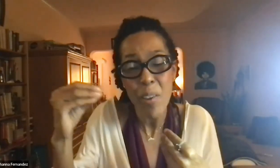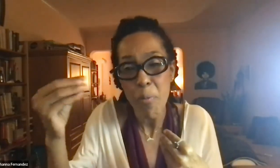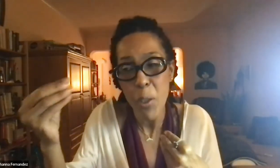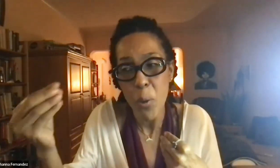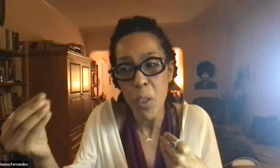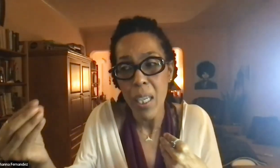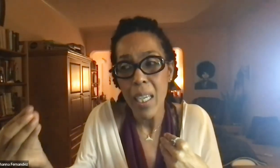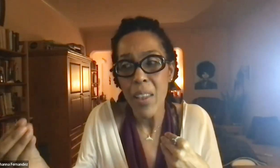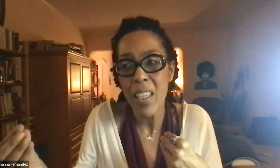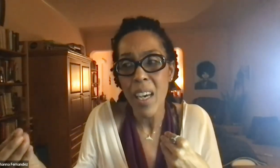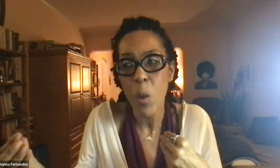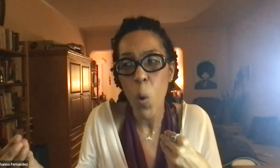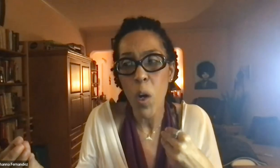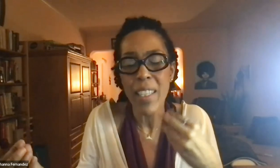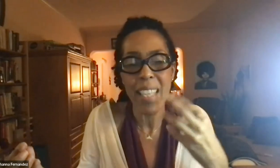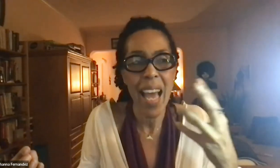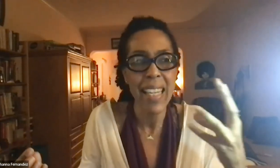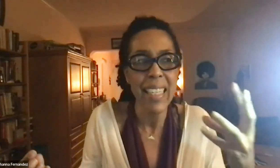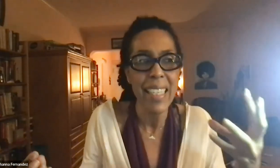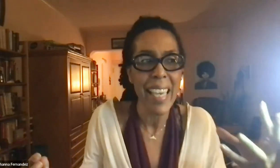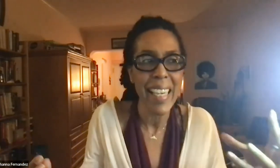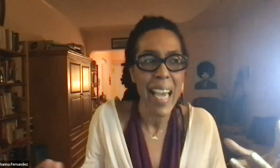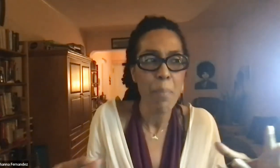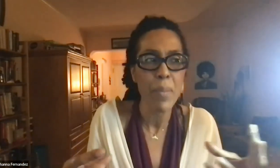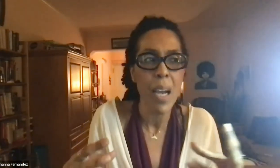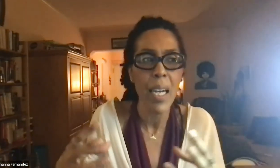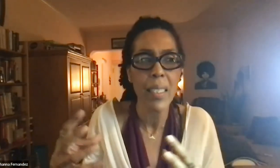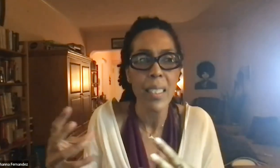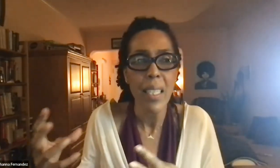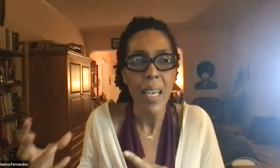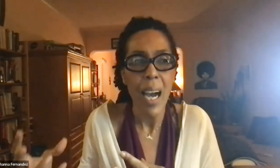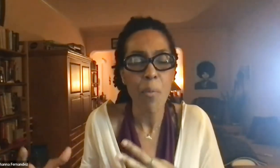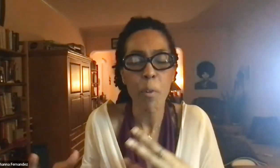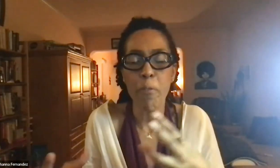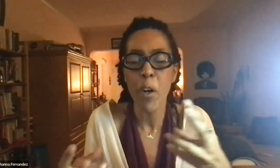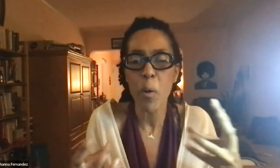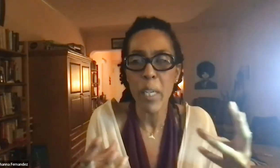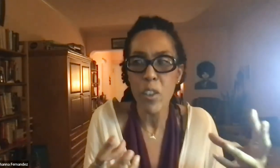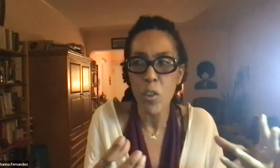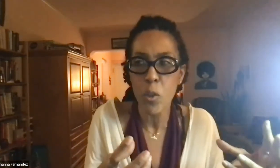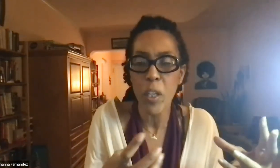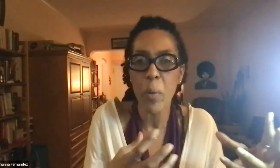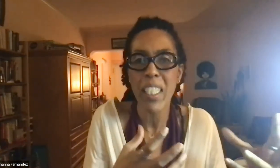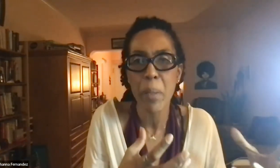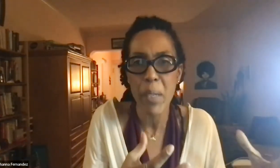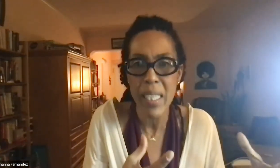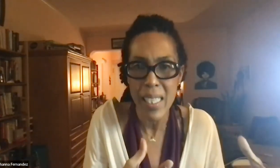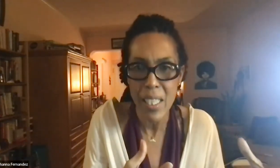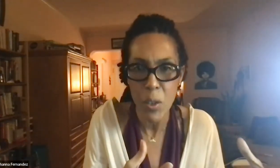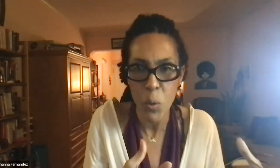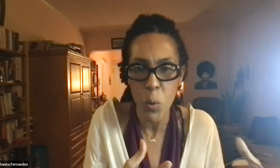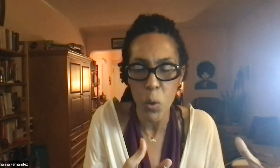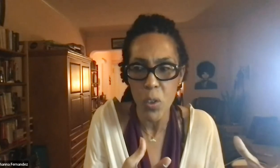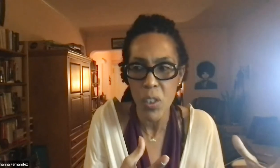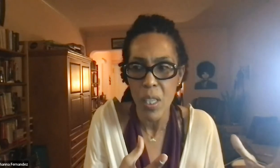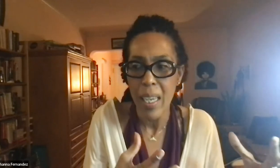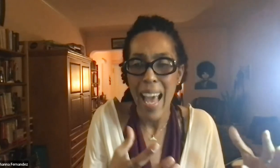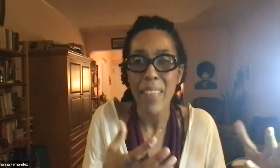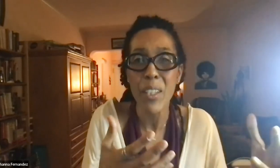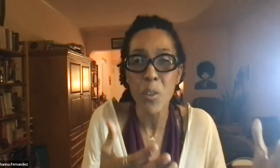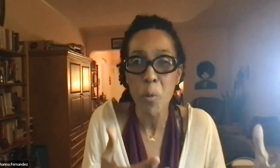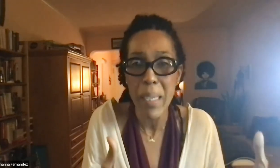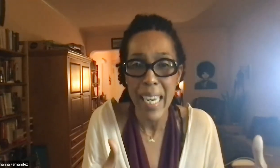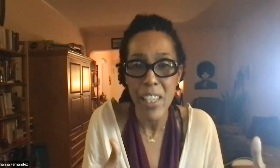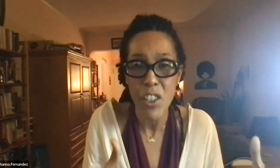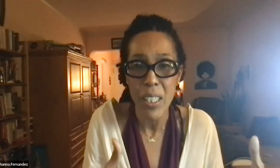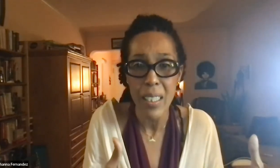I interviewed the Young Lords and they kept on referring to their experiences in the schools and